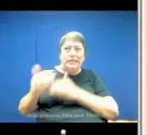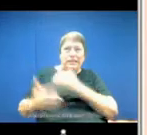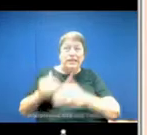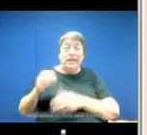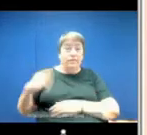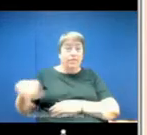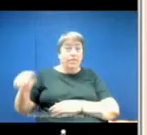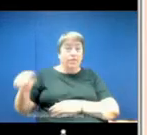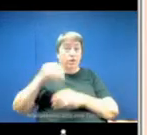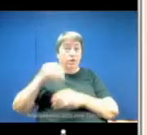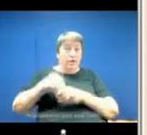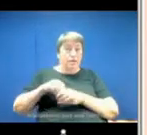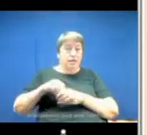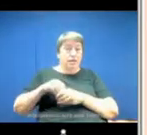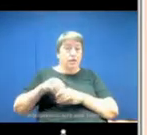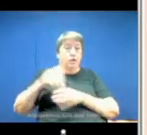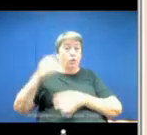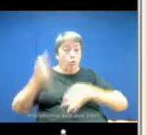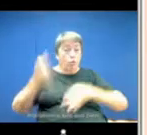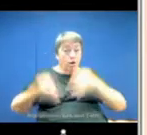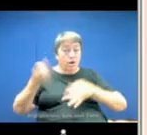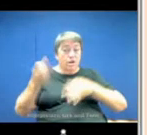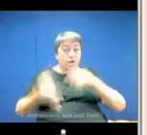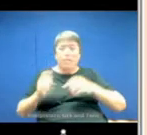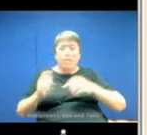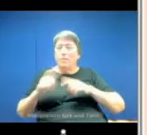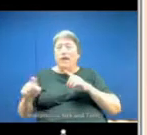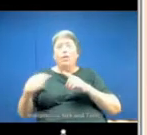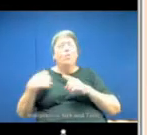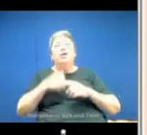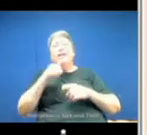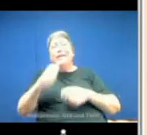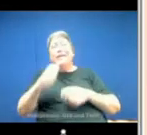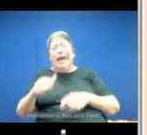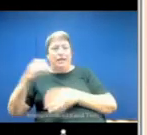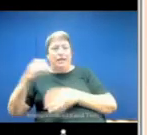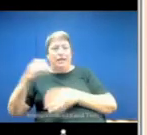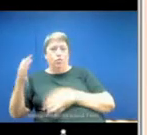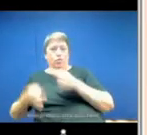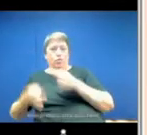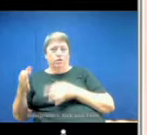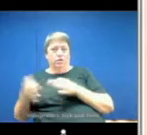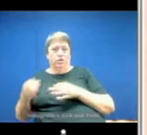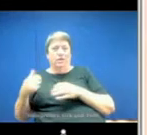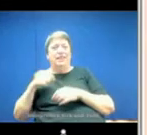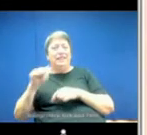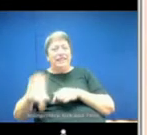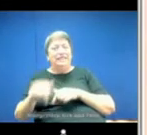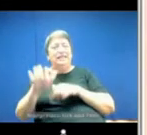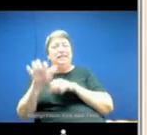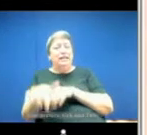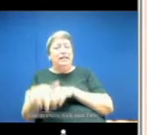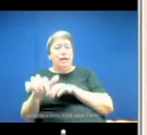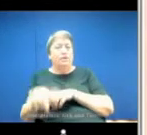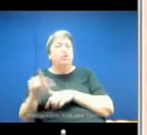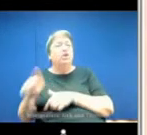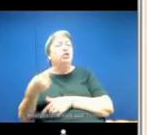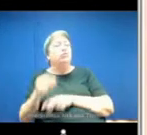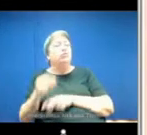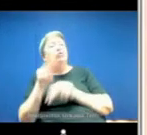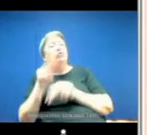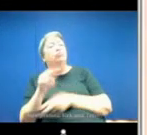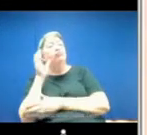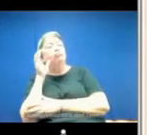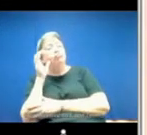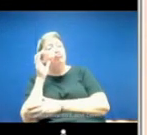would be court interpreters. But we're not in court. We're in a deposition. And Rachel